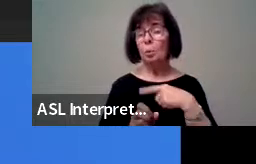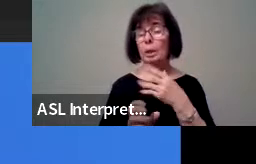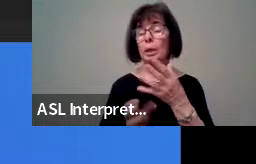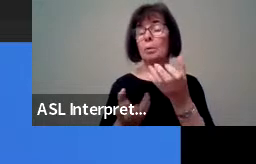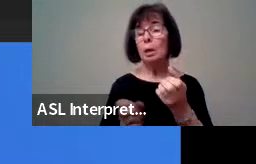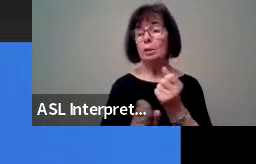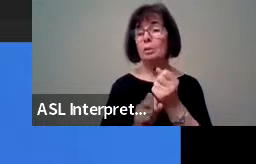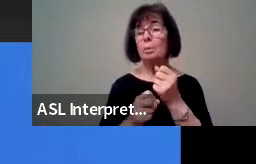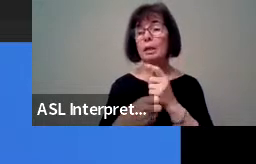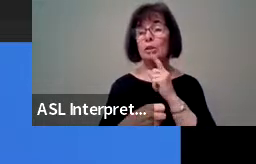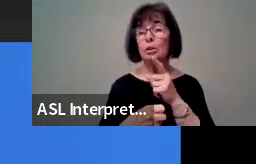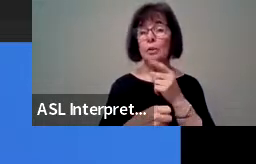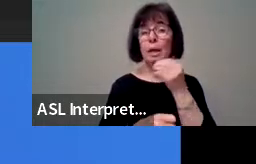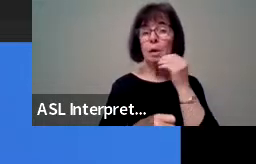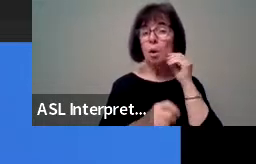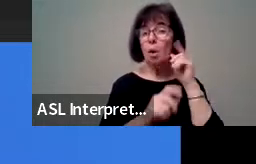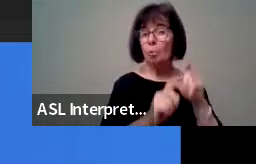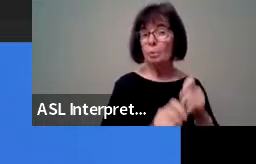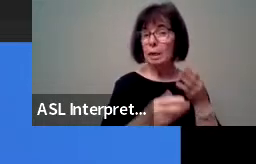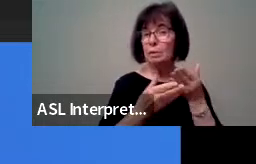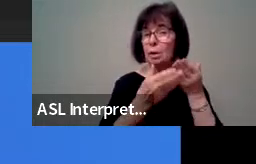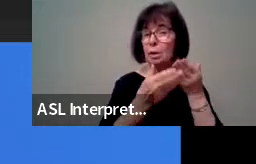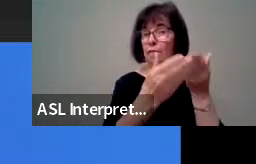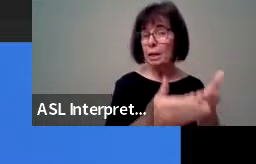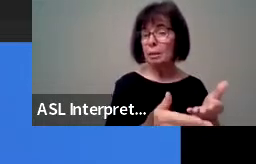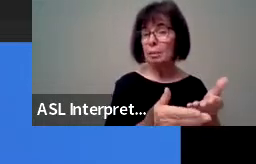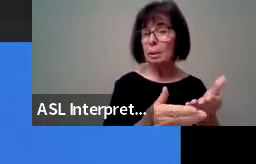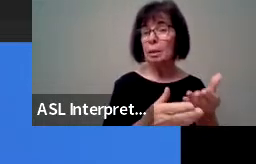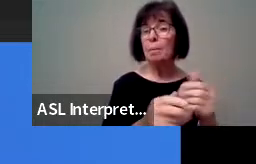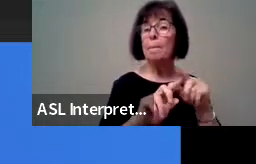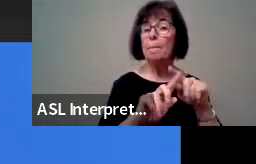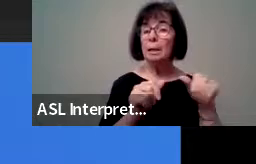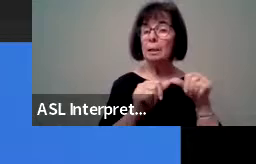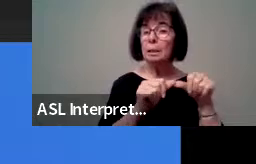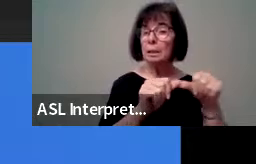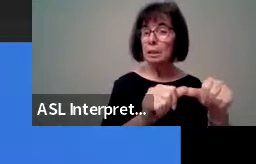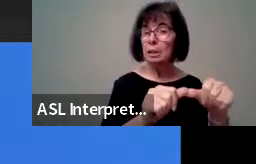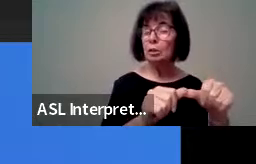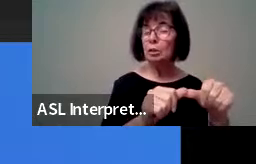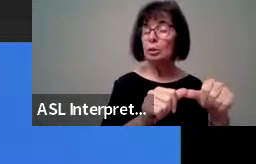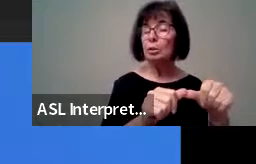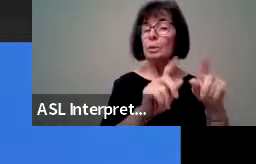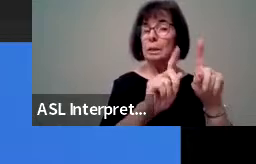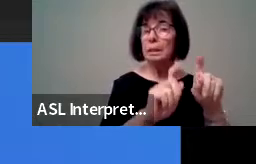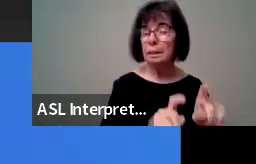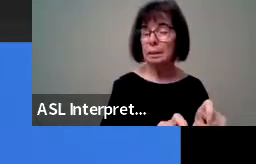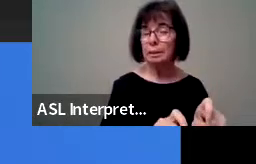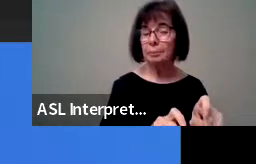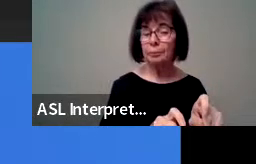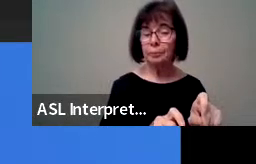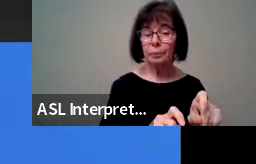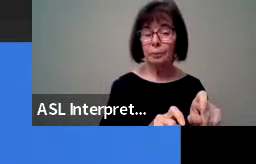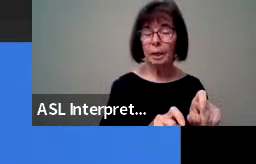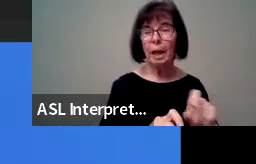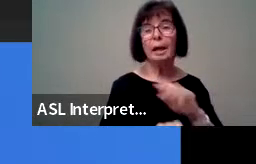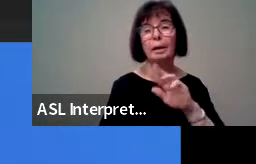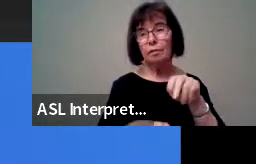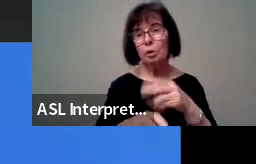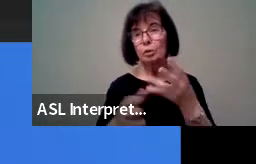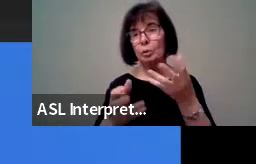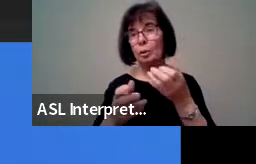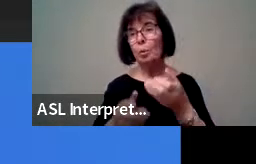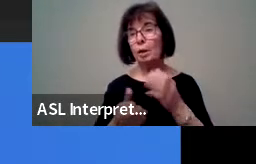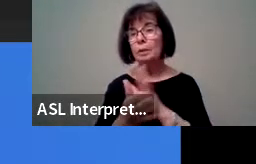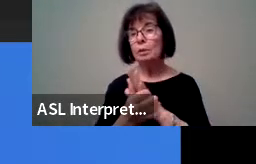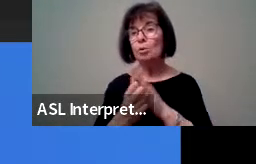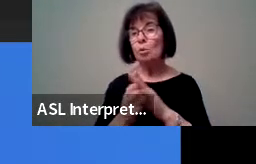home kits are available, but continued community testing will be available. And we of course want to keep our schools open, so continue